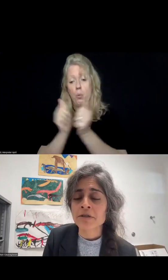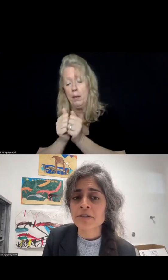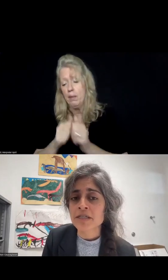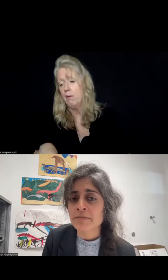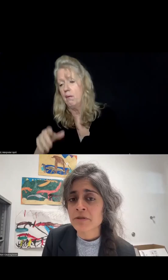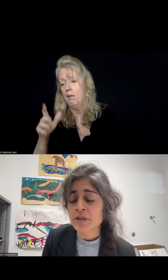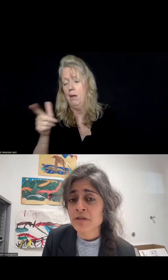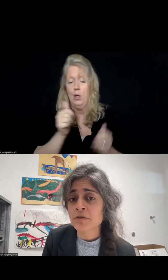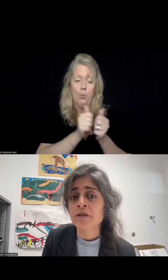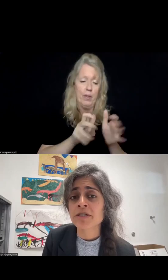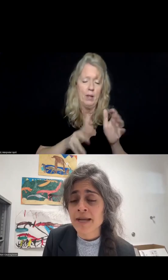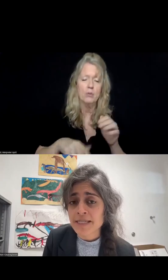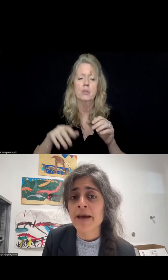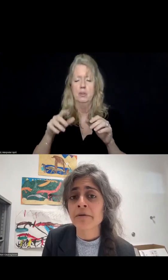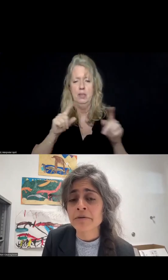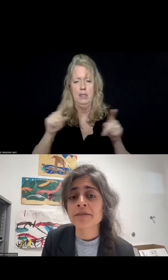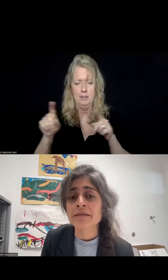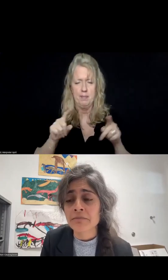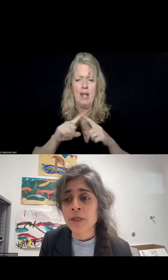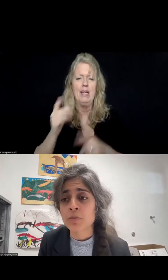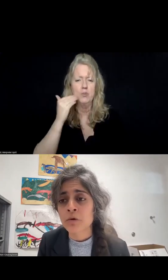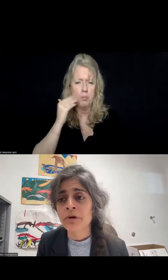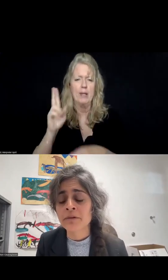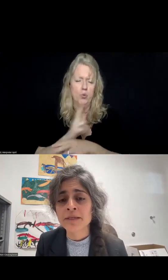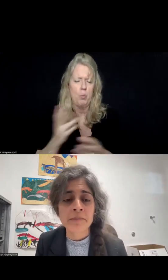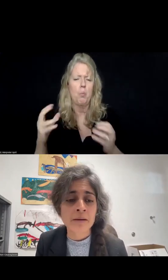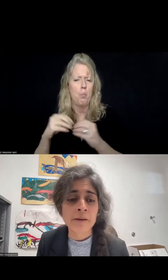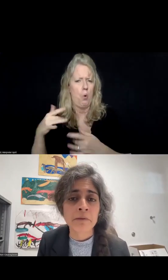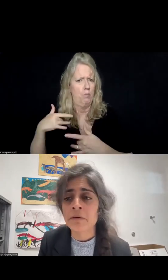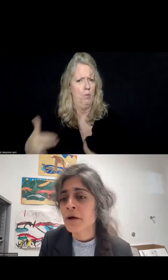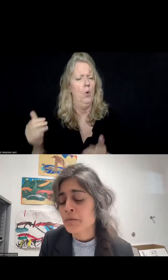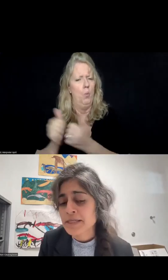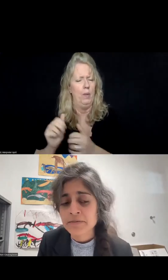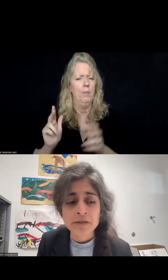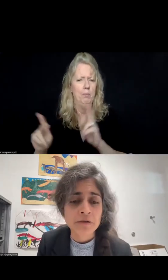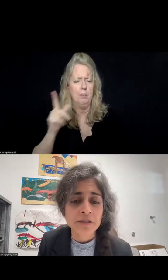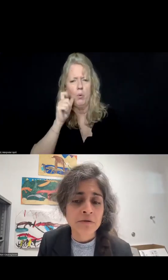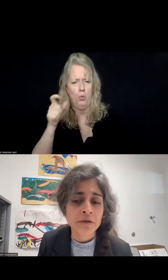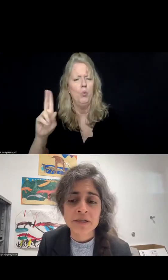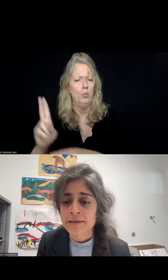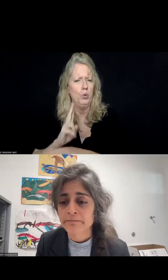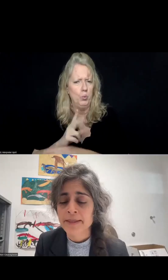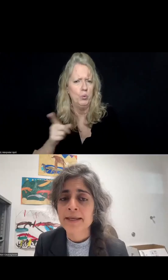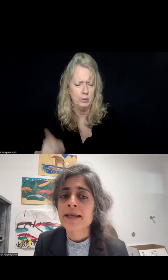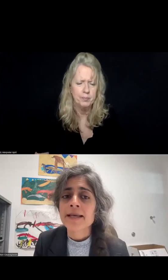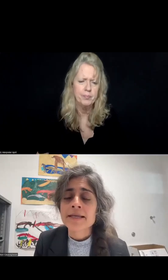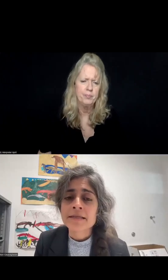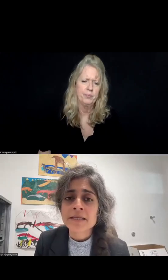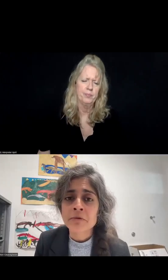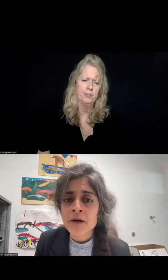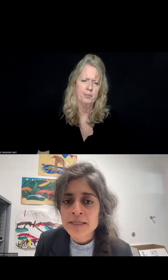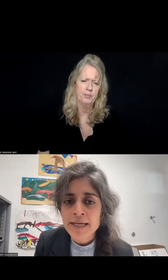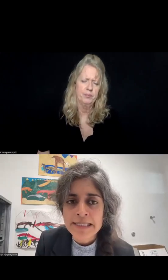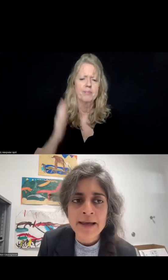use disorders and substance use disorders, and tobacco use is much more prevalent among people with substance use disorders.